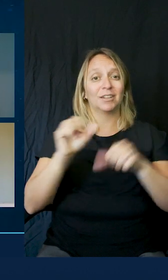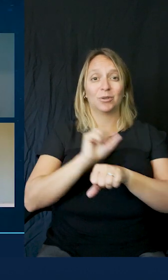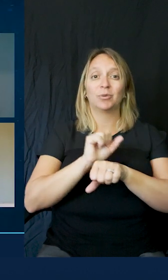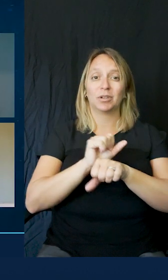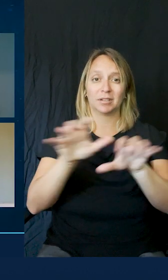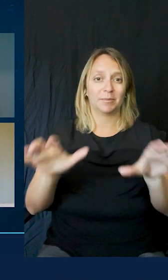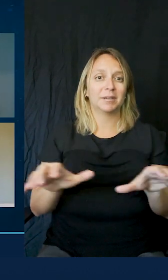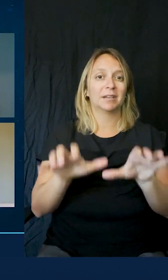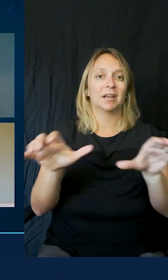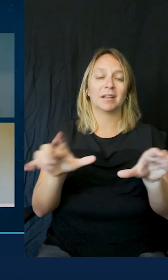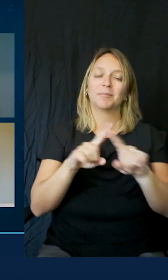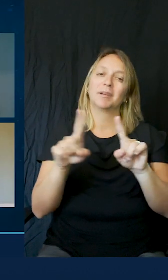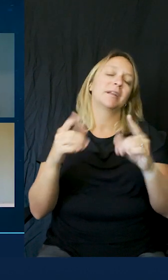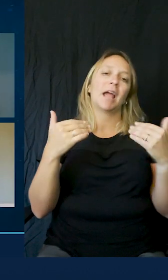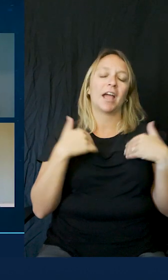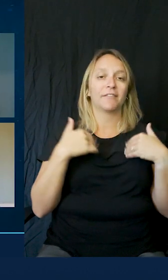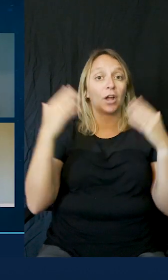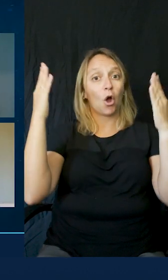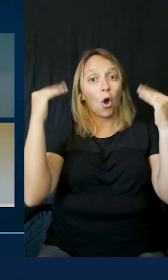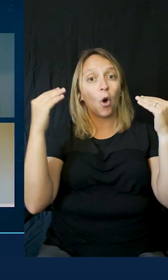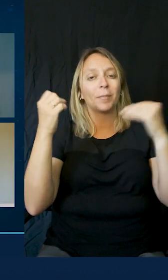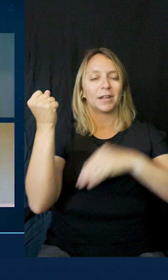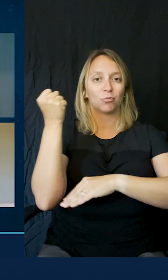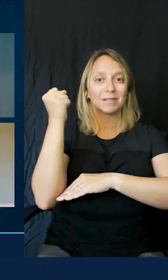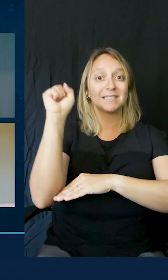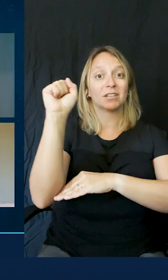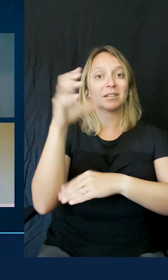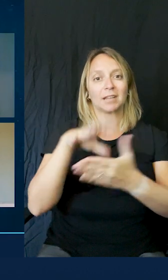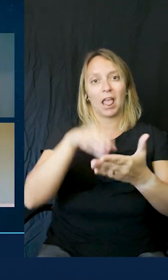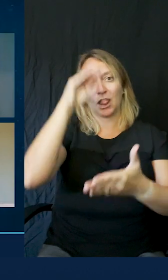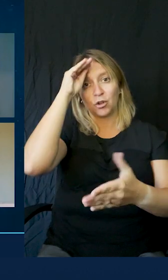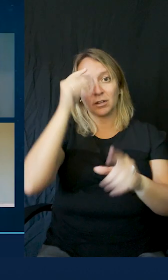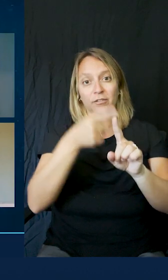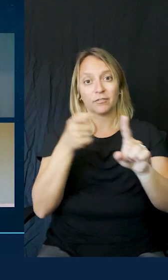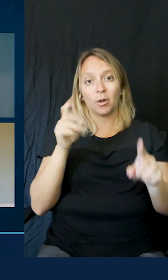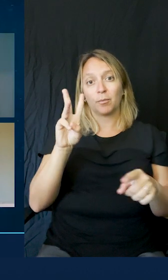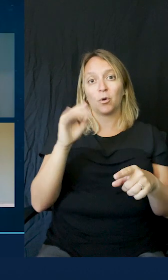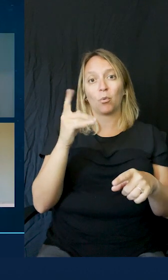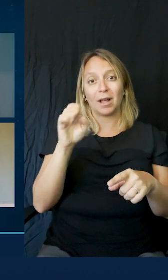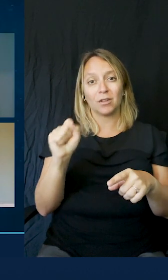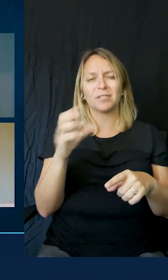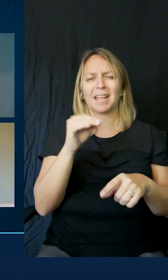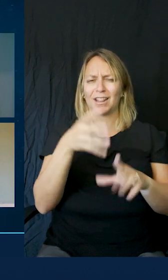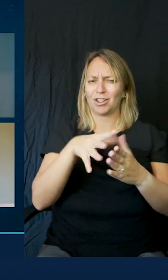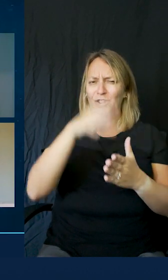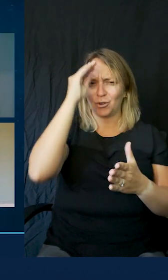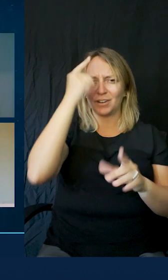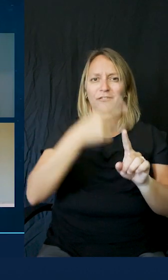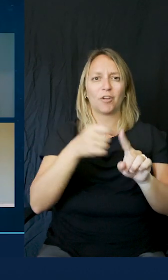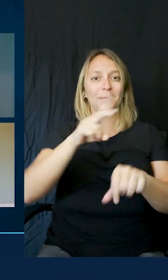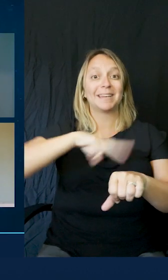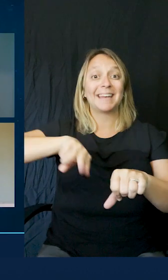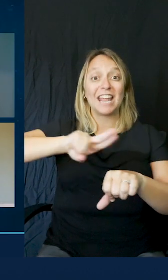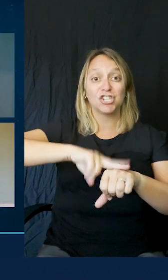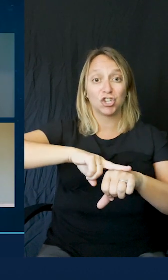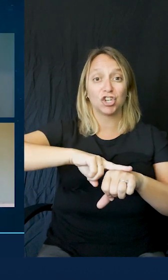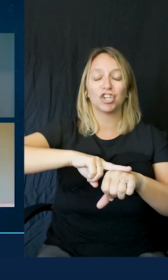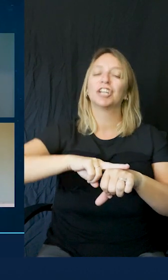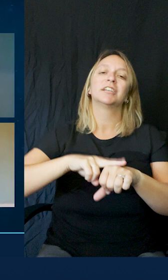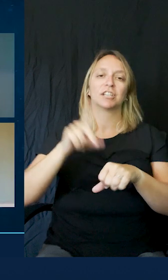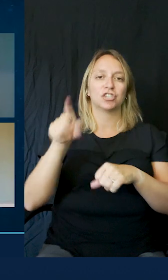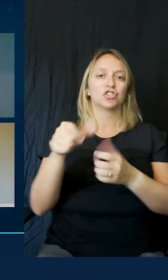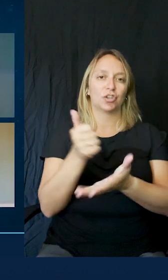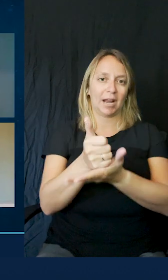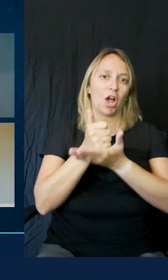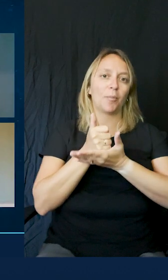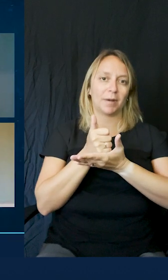but having hope and resilience, and learning from the whales and their resilience, and learning from nature and its resilience, should help